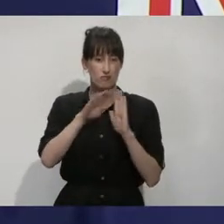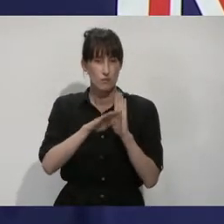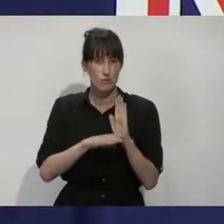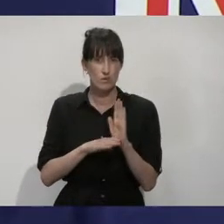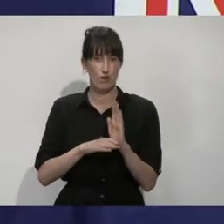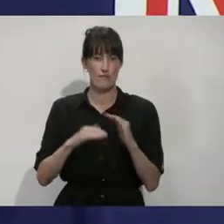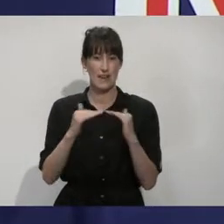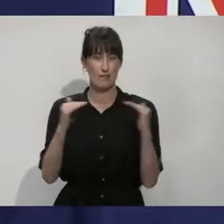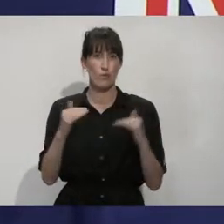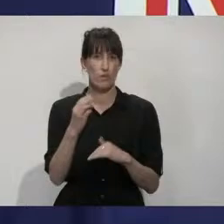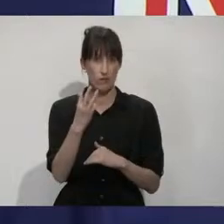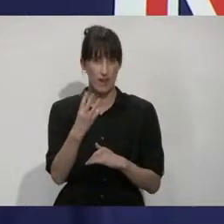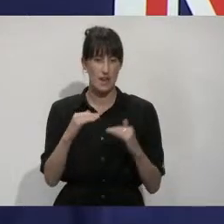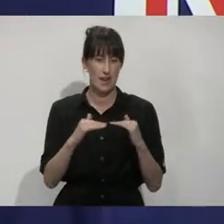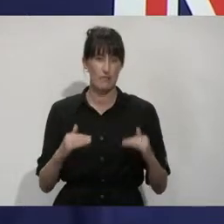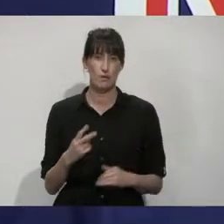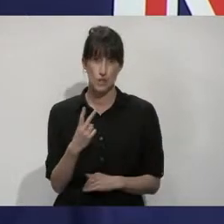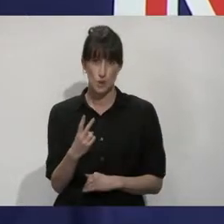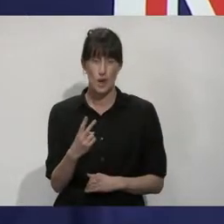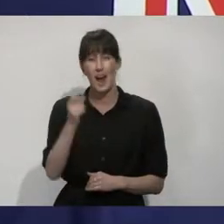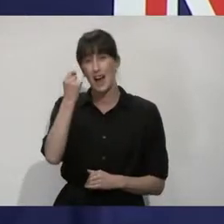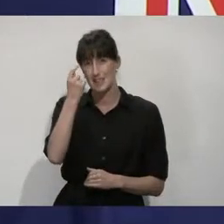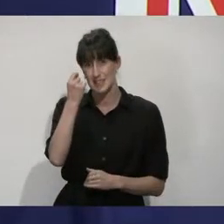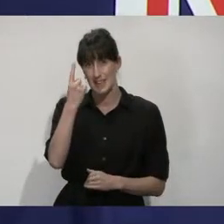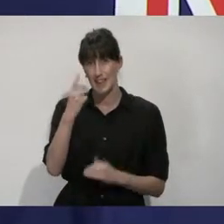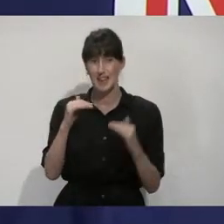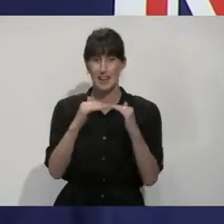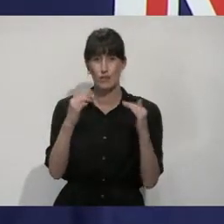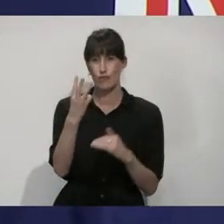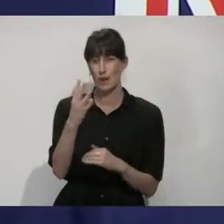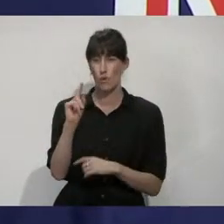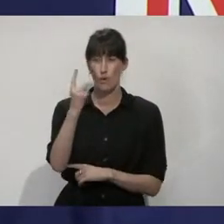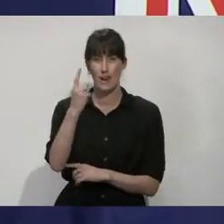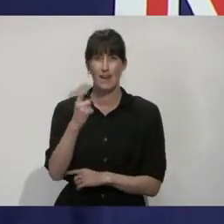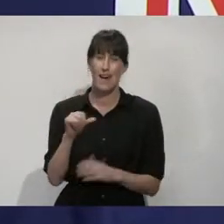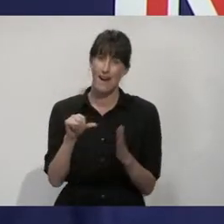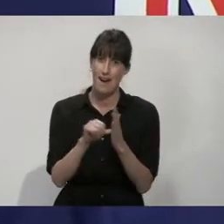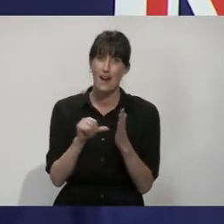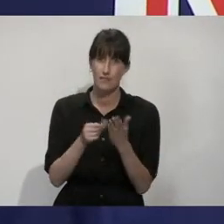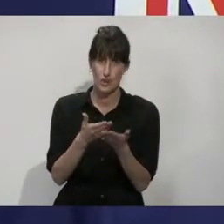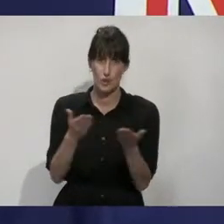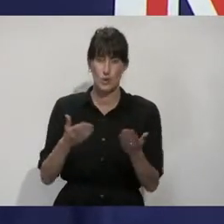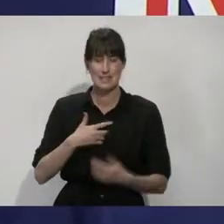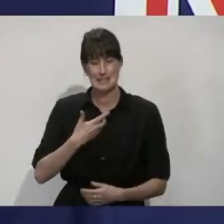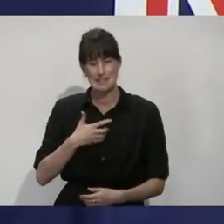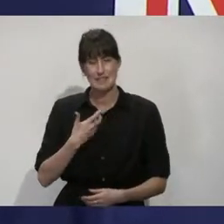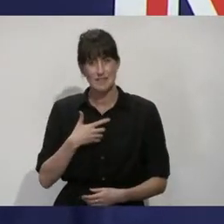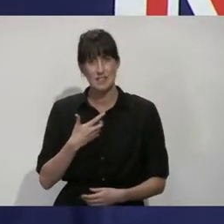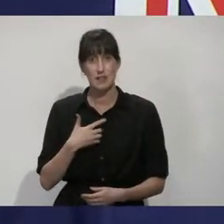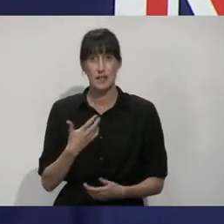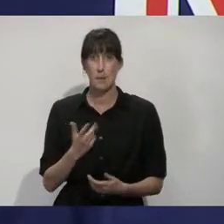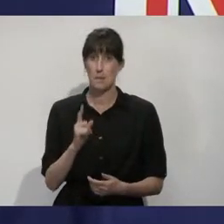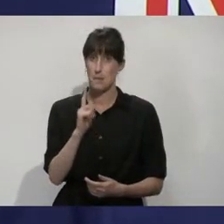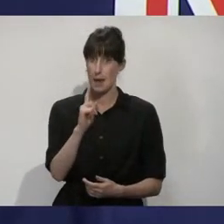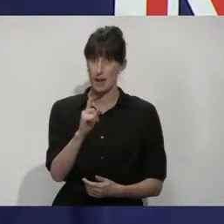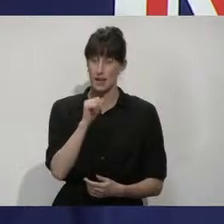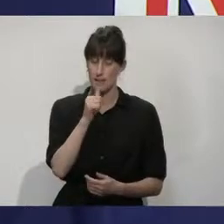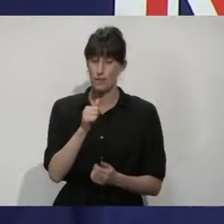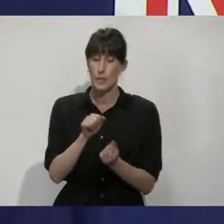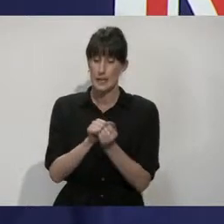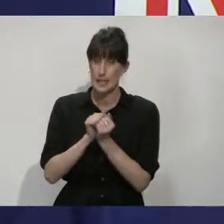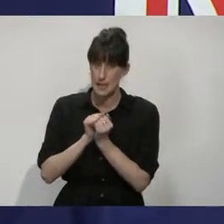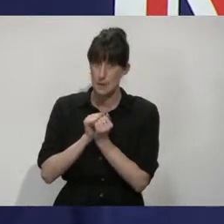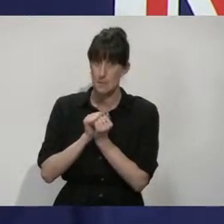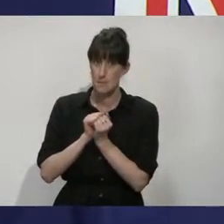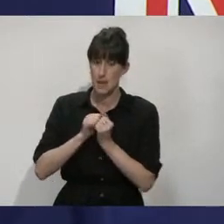particularly for those in Auckland. The next few days, though, could be critical in breaking the back of this latest